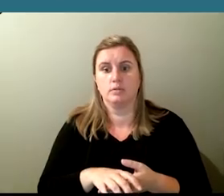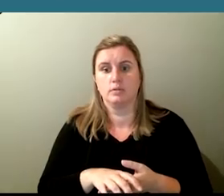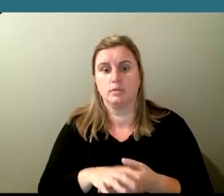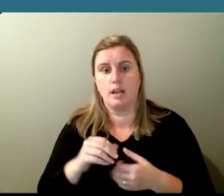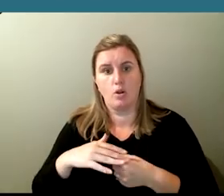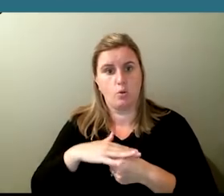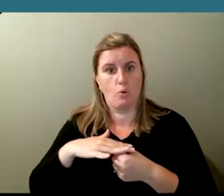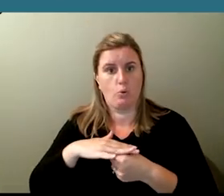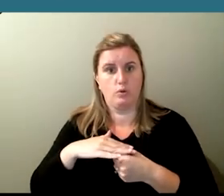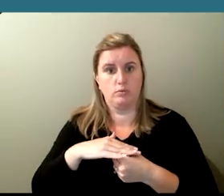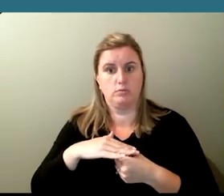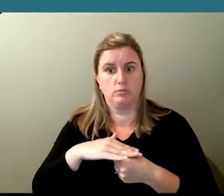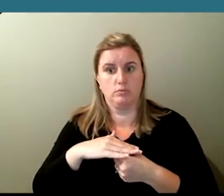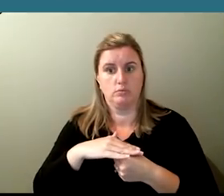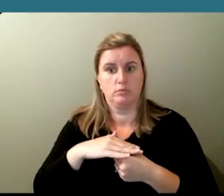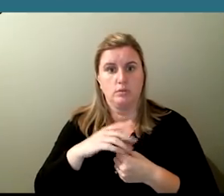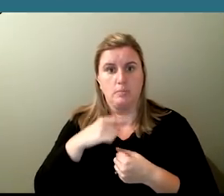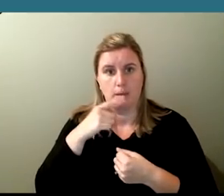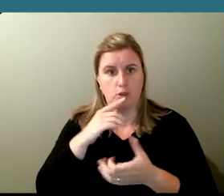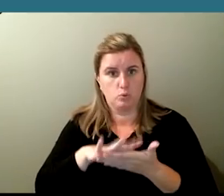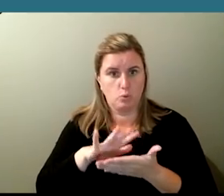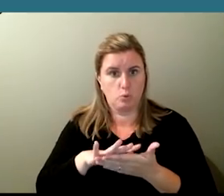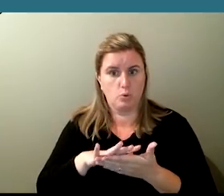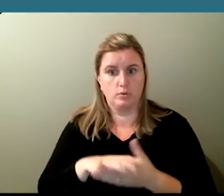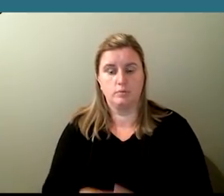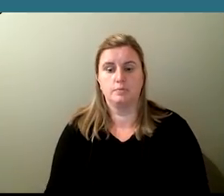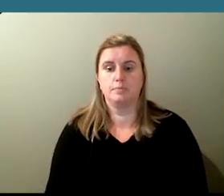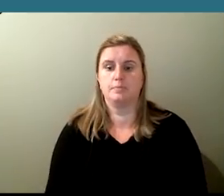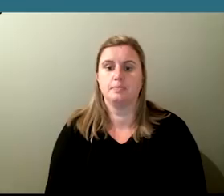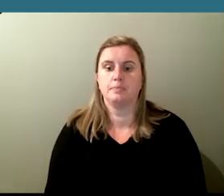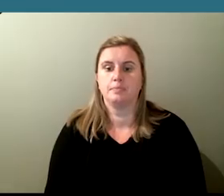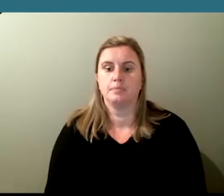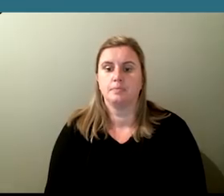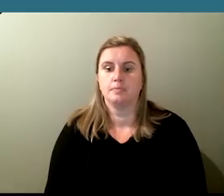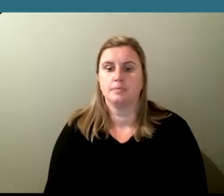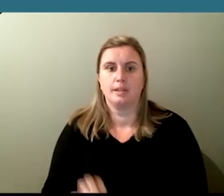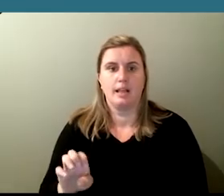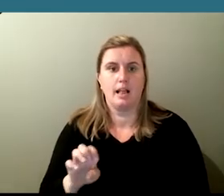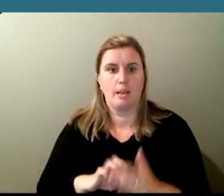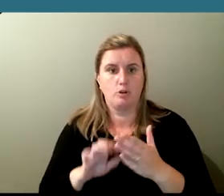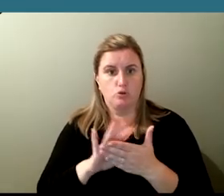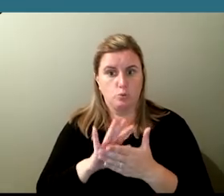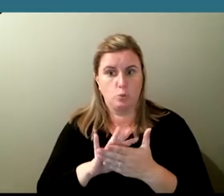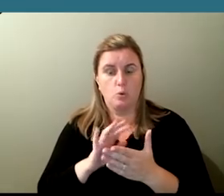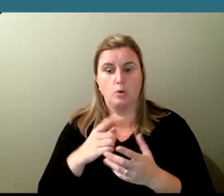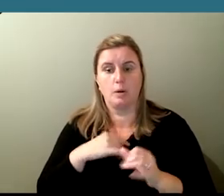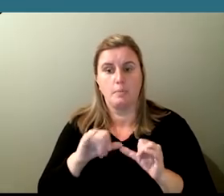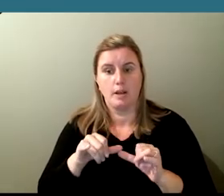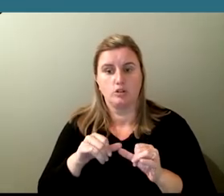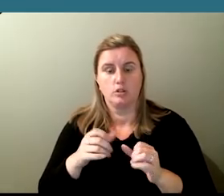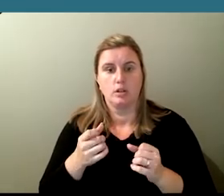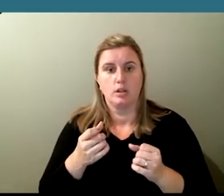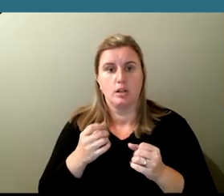local public school, elementary school. Specifically, what we measured was the number of correct